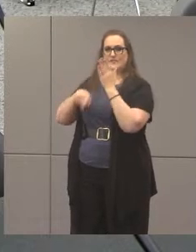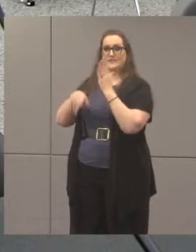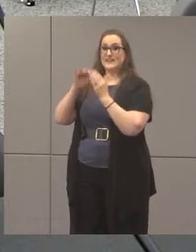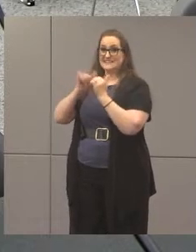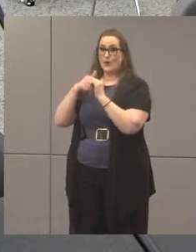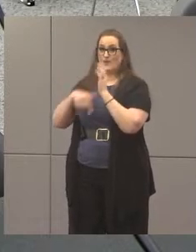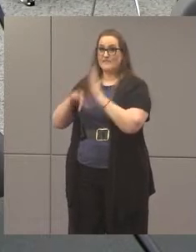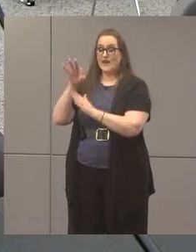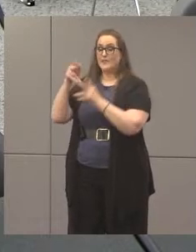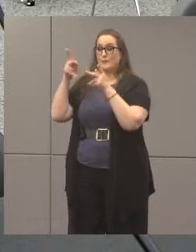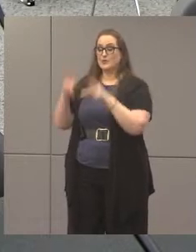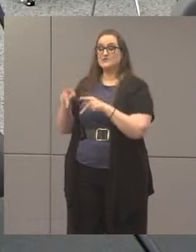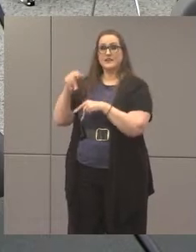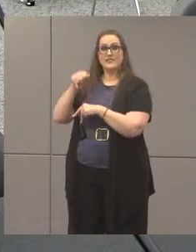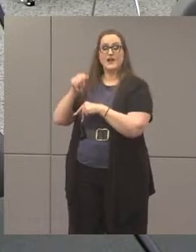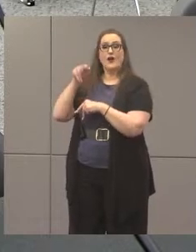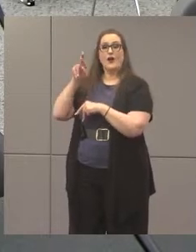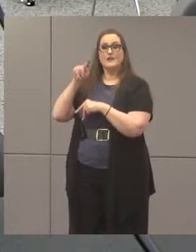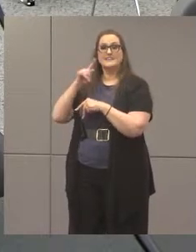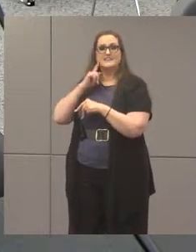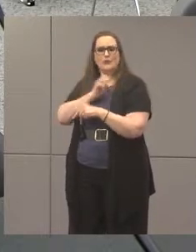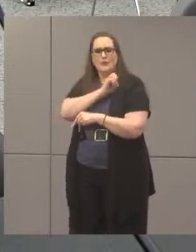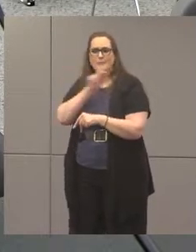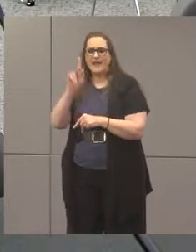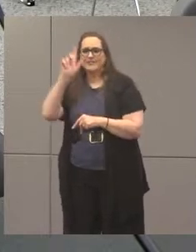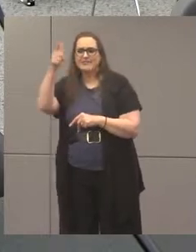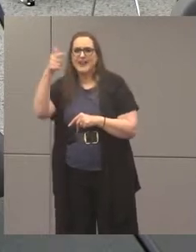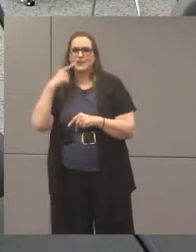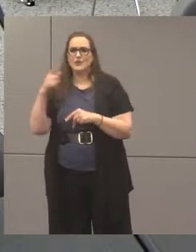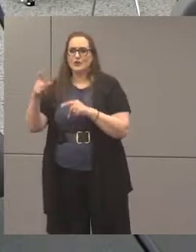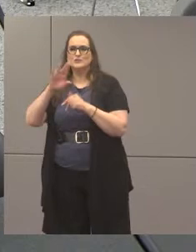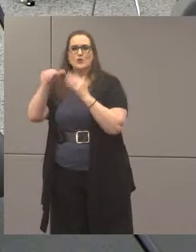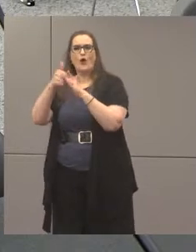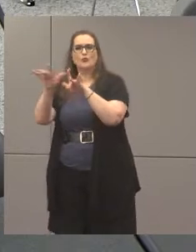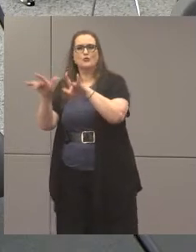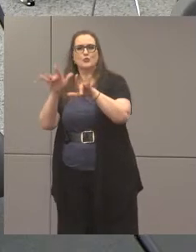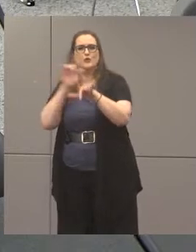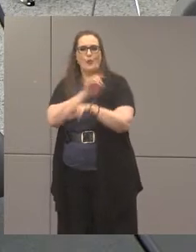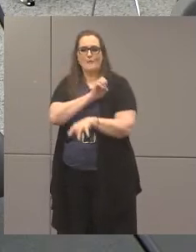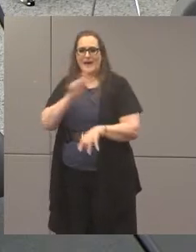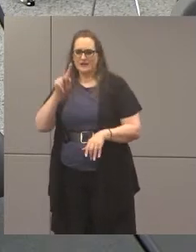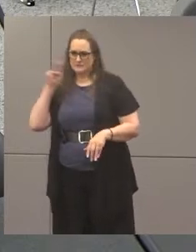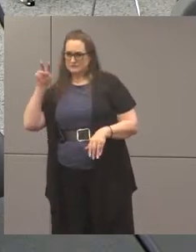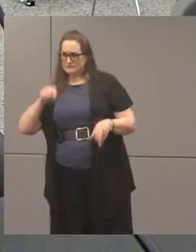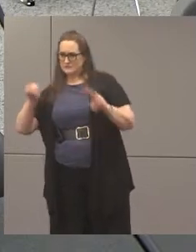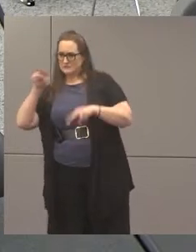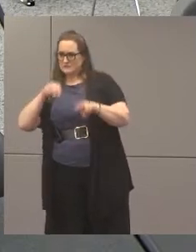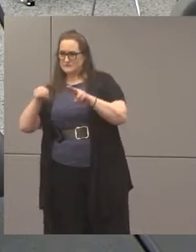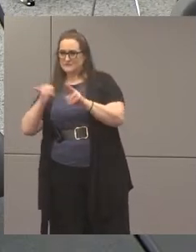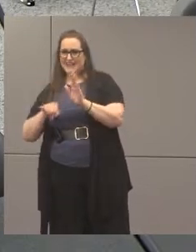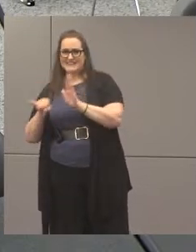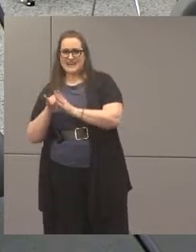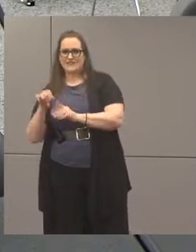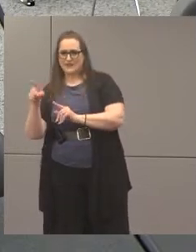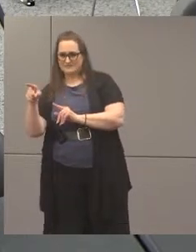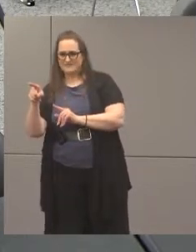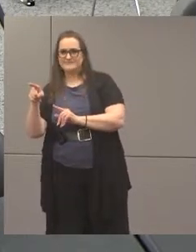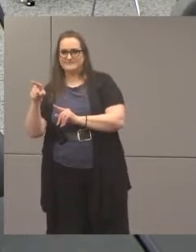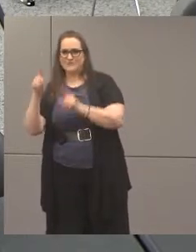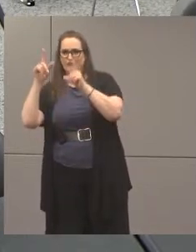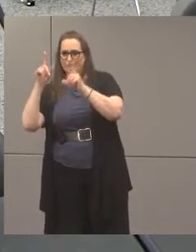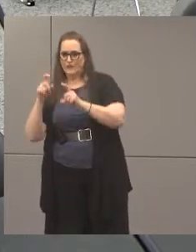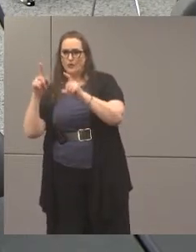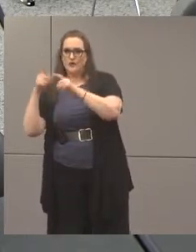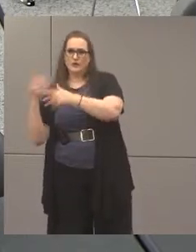at the RTC, went back later on, because it's all recorded, we can go back to it, identified him, took that photo to